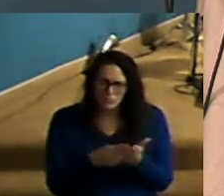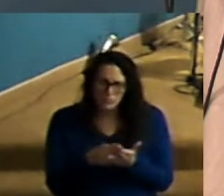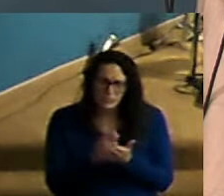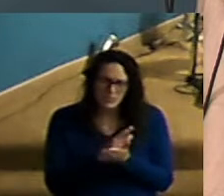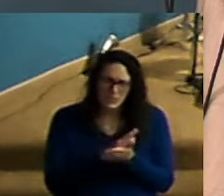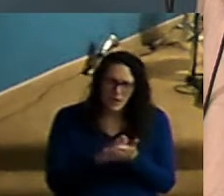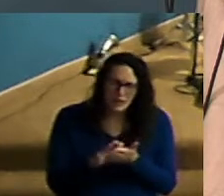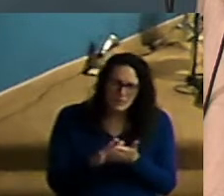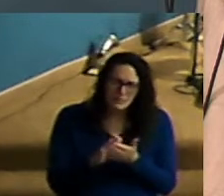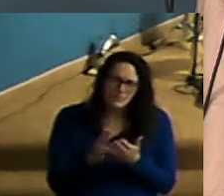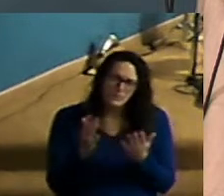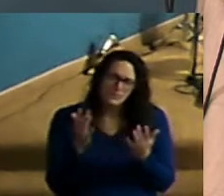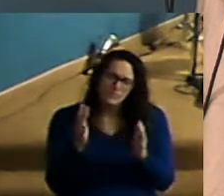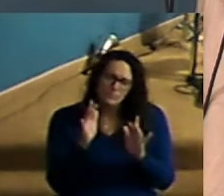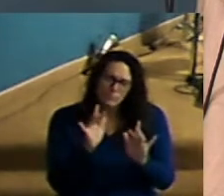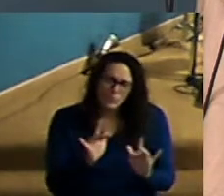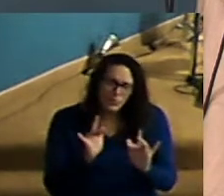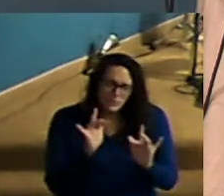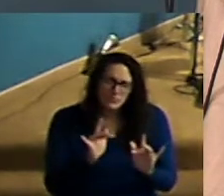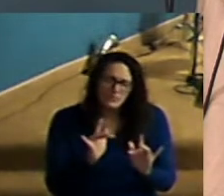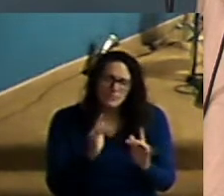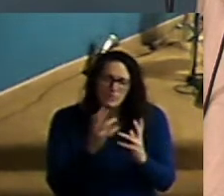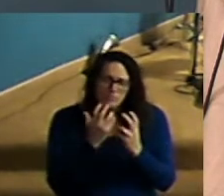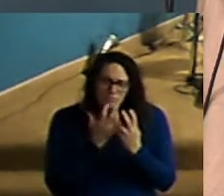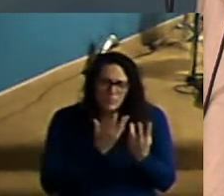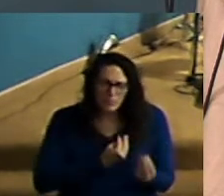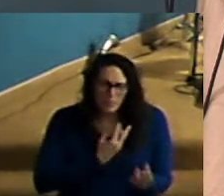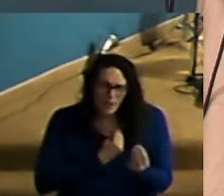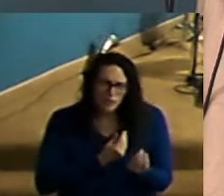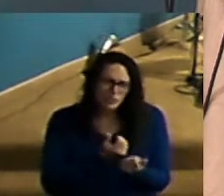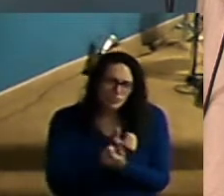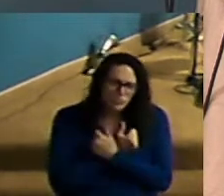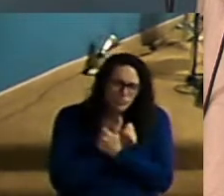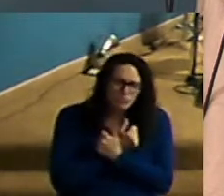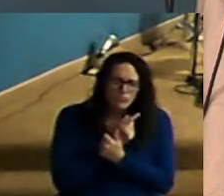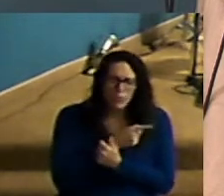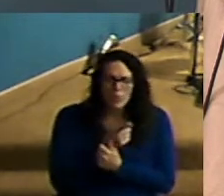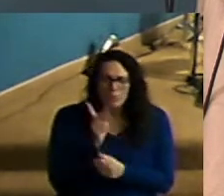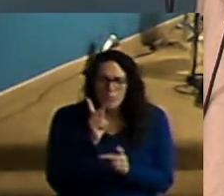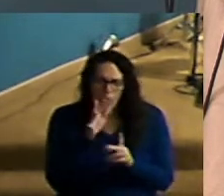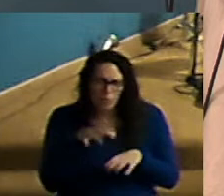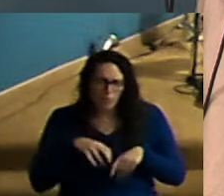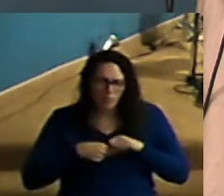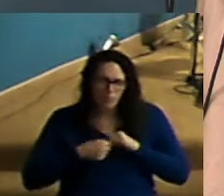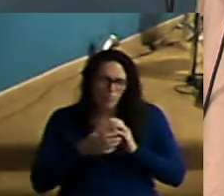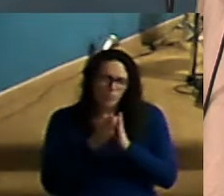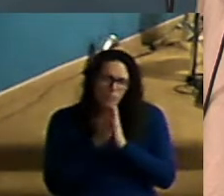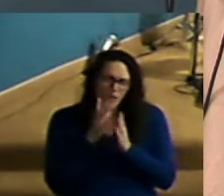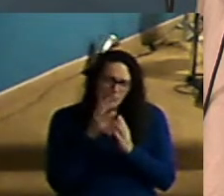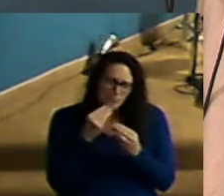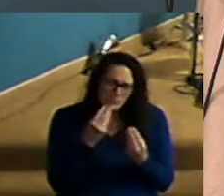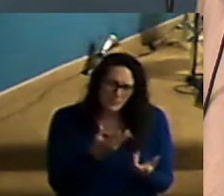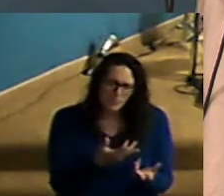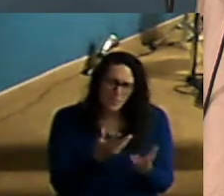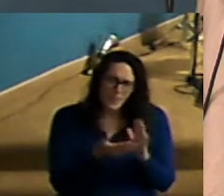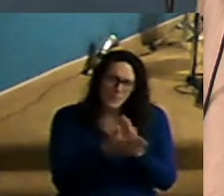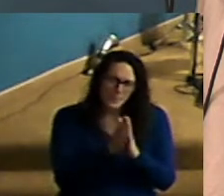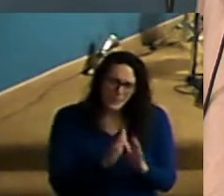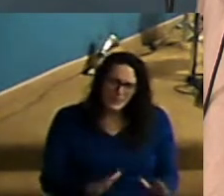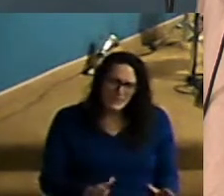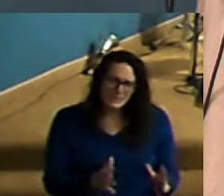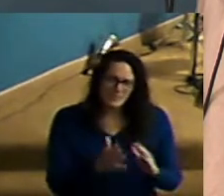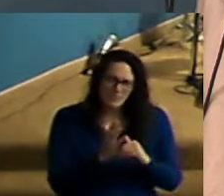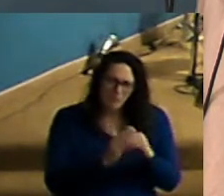and mercy and compassion to those who are grieving. We pray for grace, peace, and comfort.